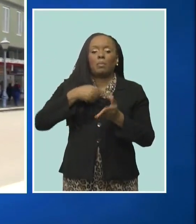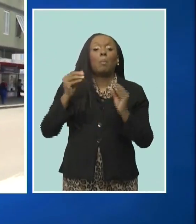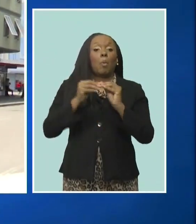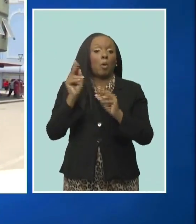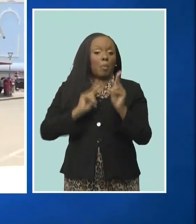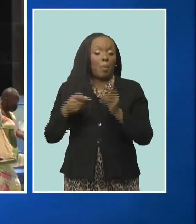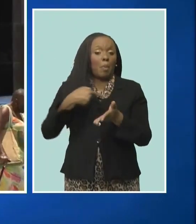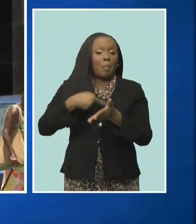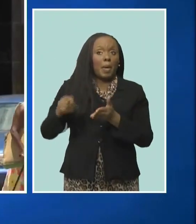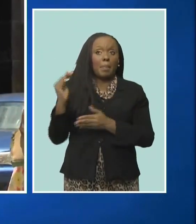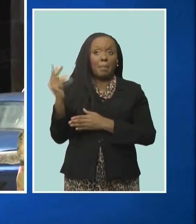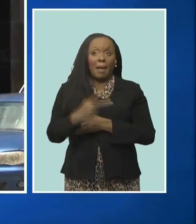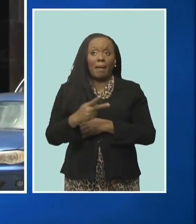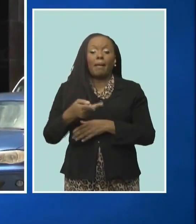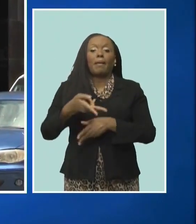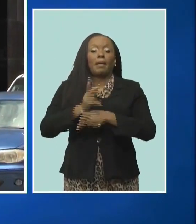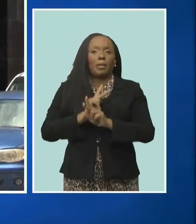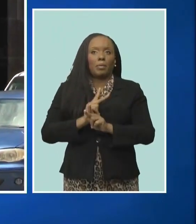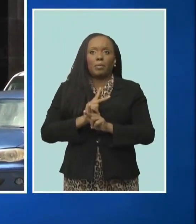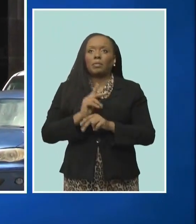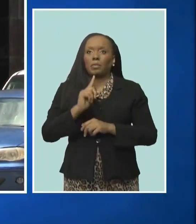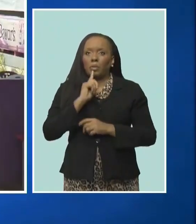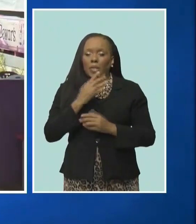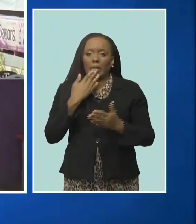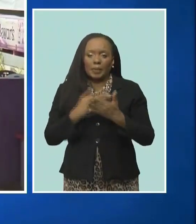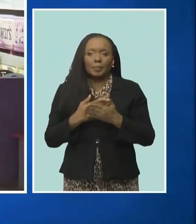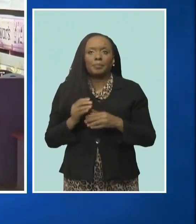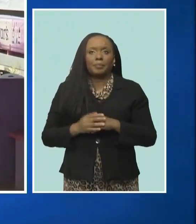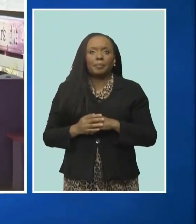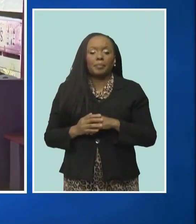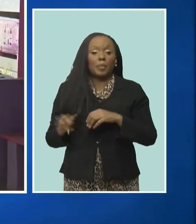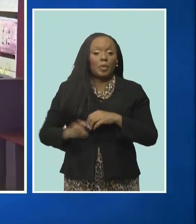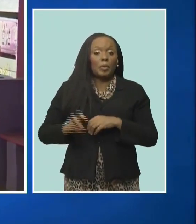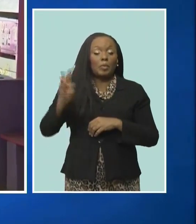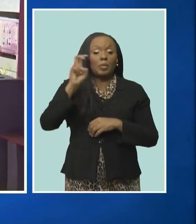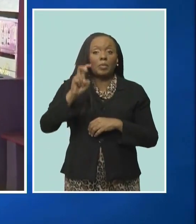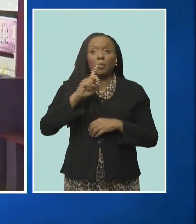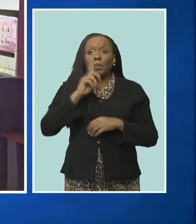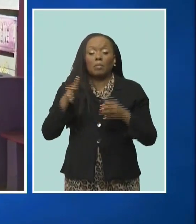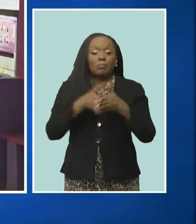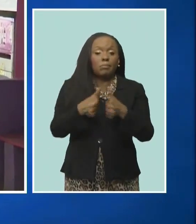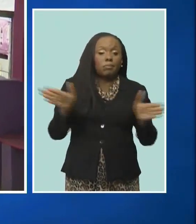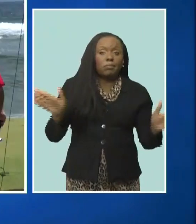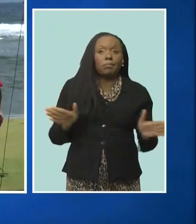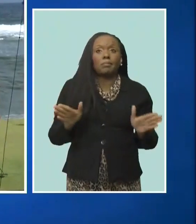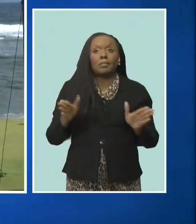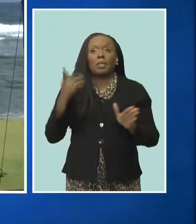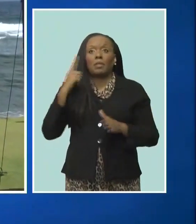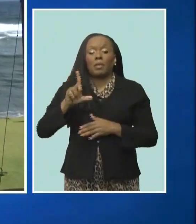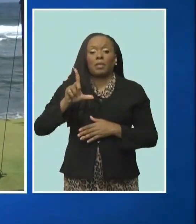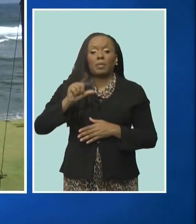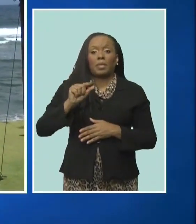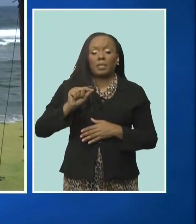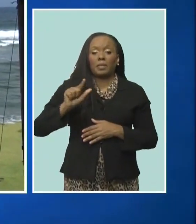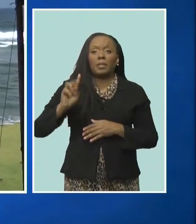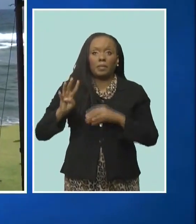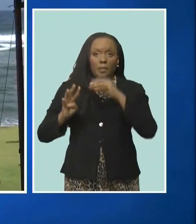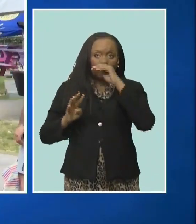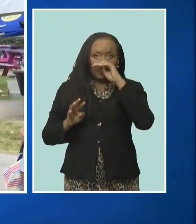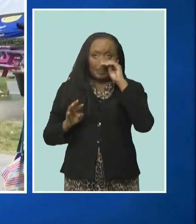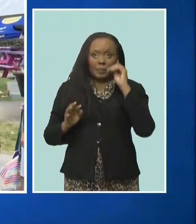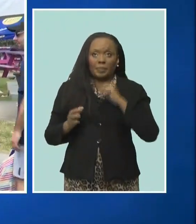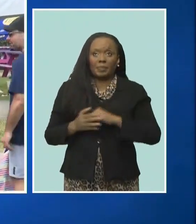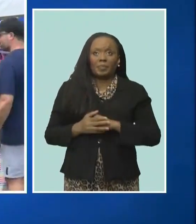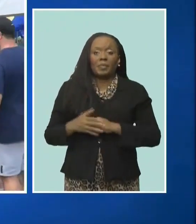4.1%, one of the lowest in history. Tourism activity expanded significantly in 2024, with